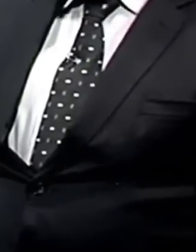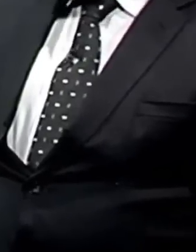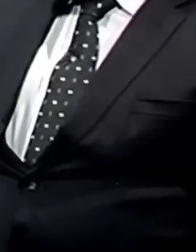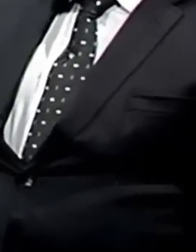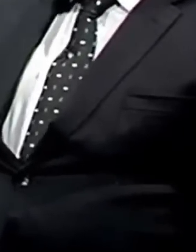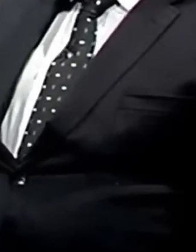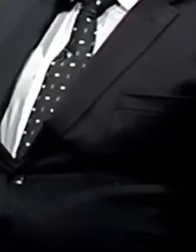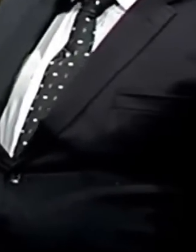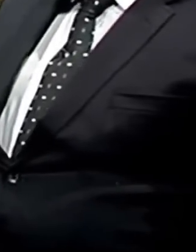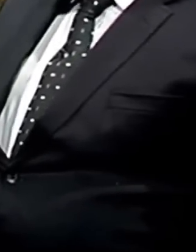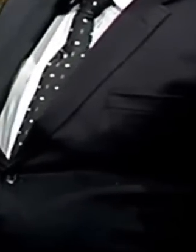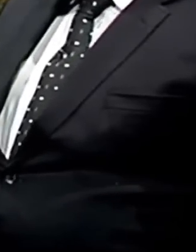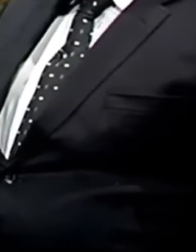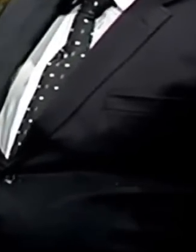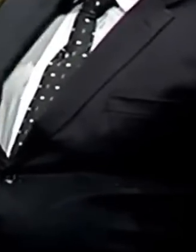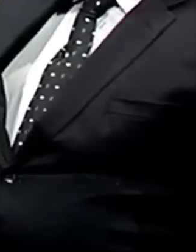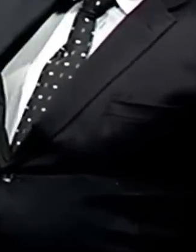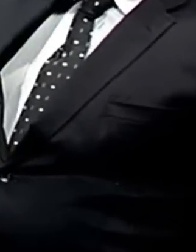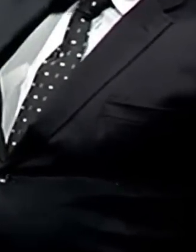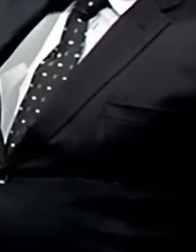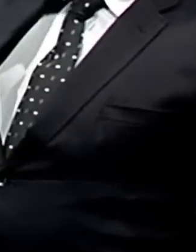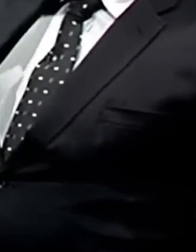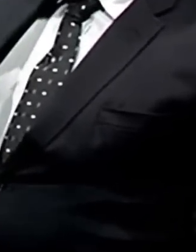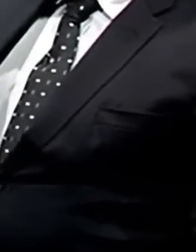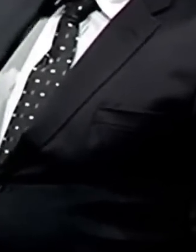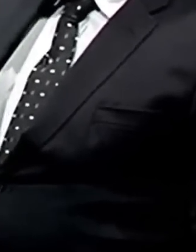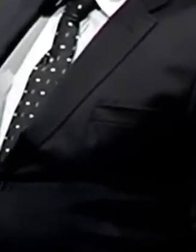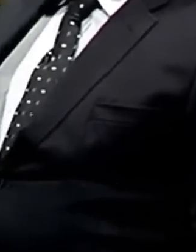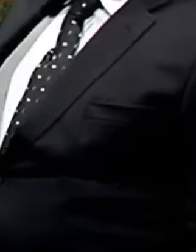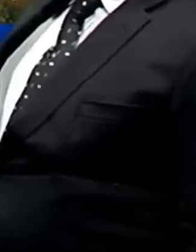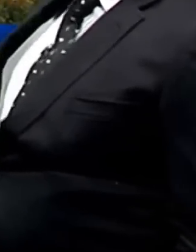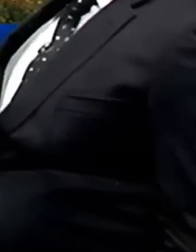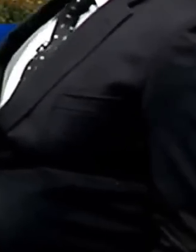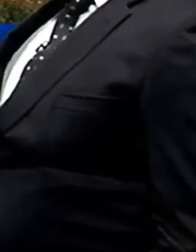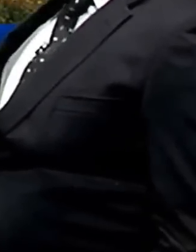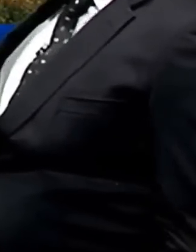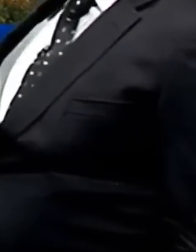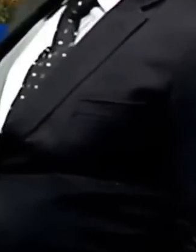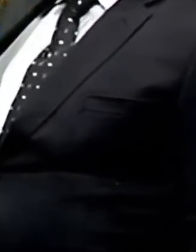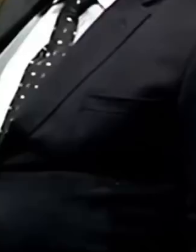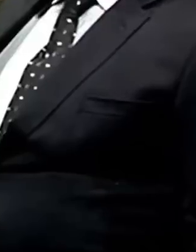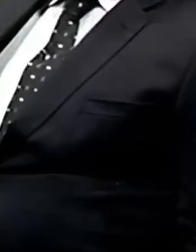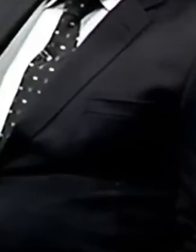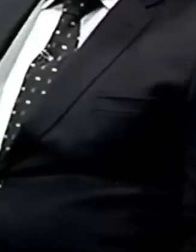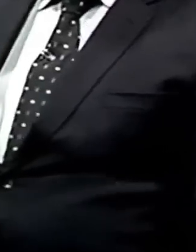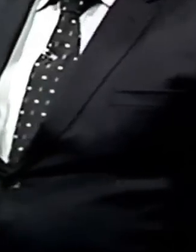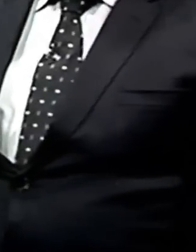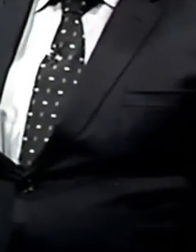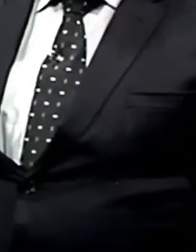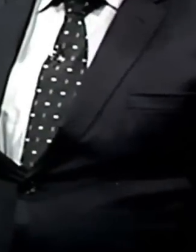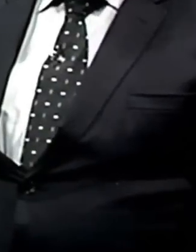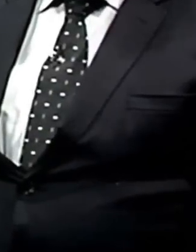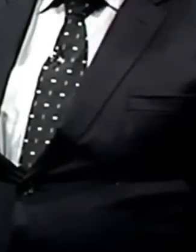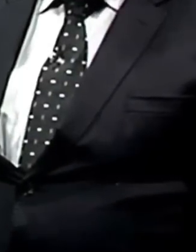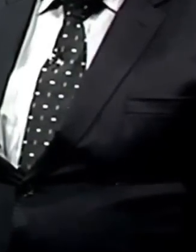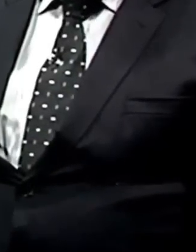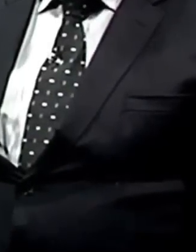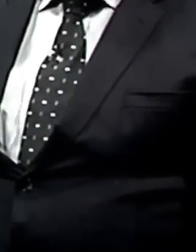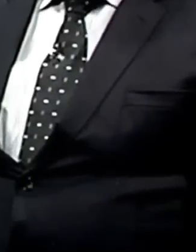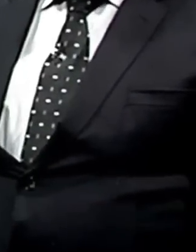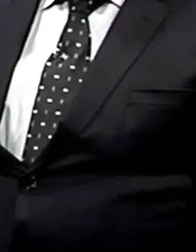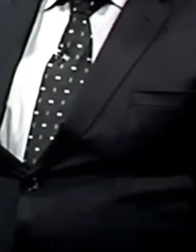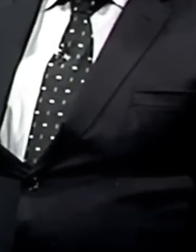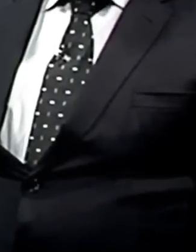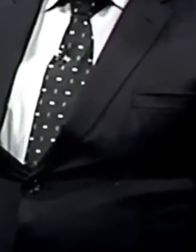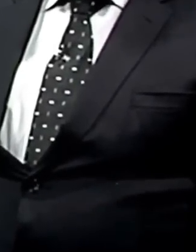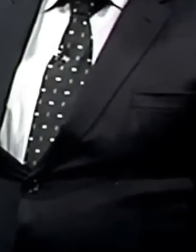bele maemo a tleng a phodile tla fitla tse masho a mabedi motsomong mona Appleton masho a mabedi ka mane ka Kimberley empa re shebile ka mane ka Alexandra Bay